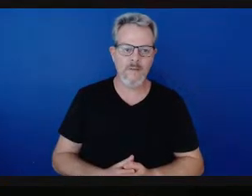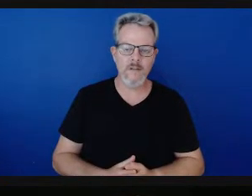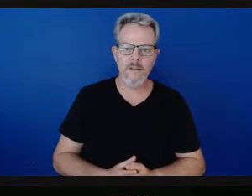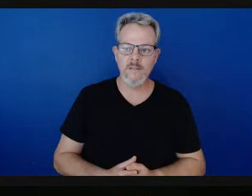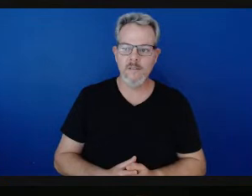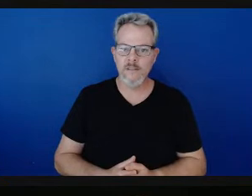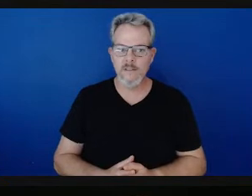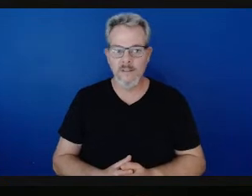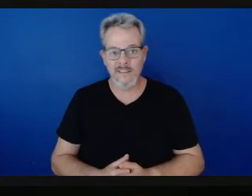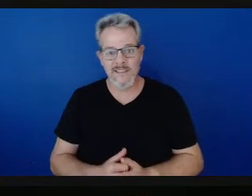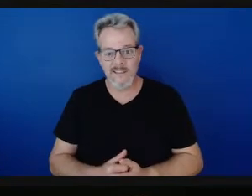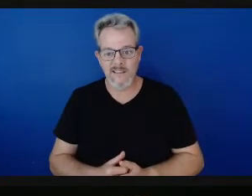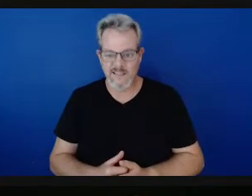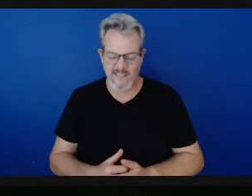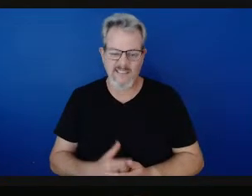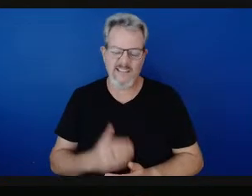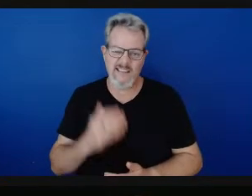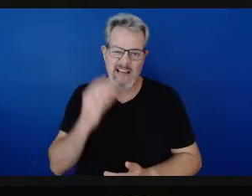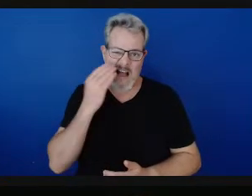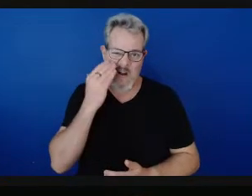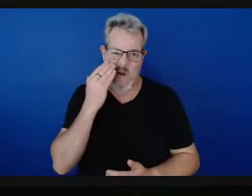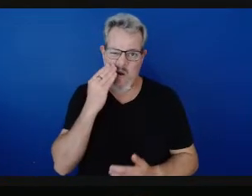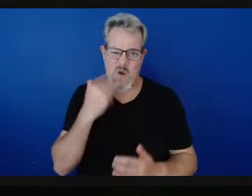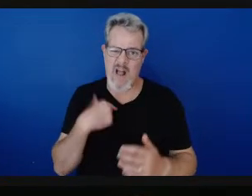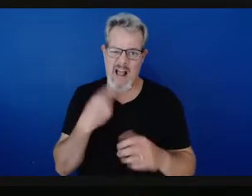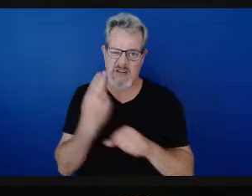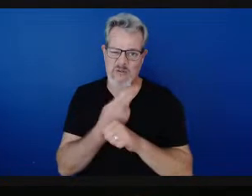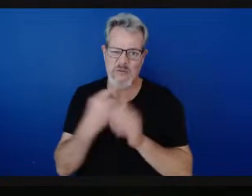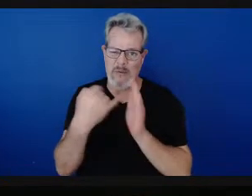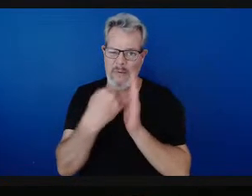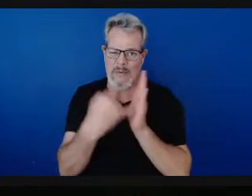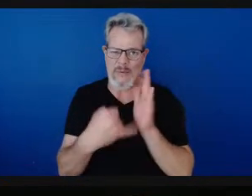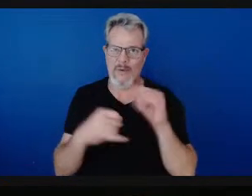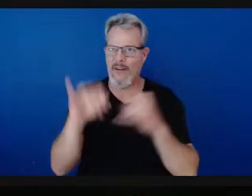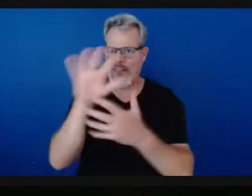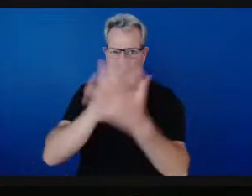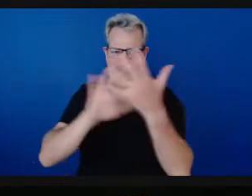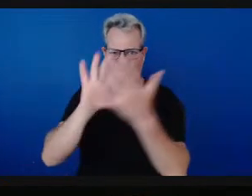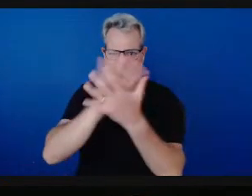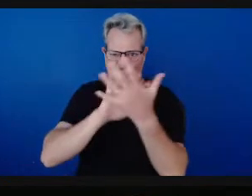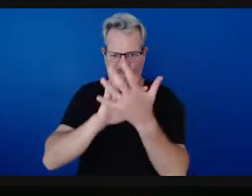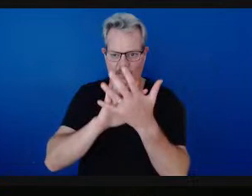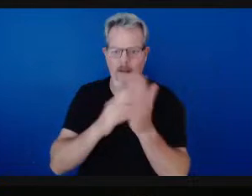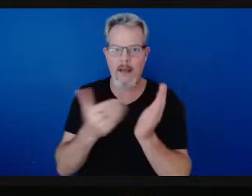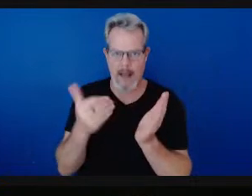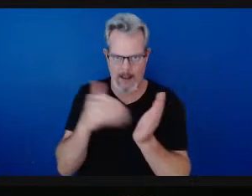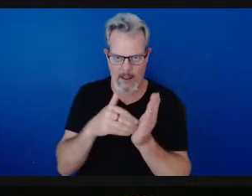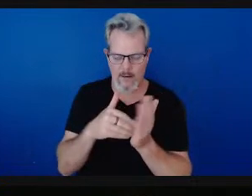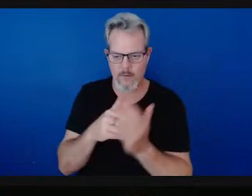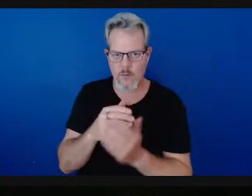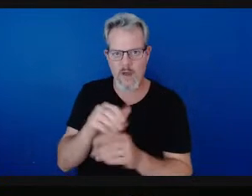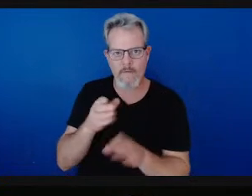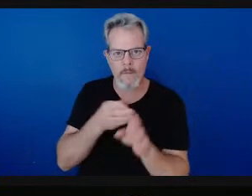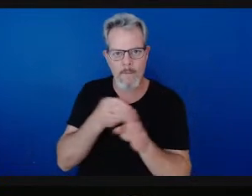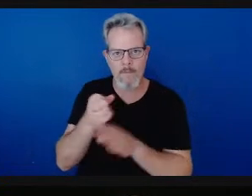pretty scribbly on here. I would maybe do it one more time, maybe more simply. There is the main line, again to